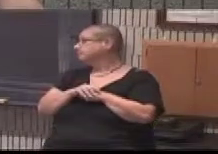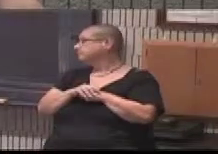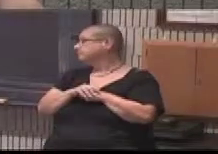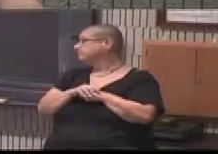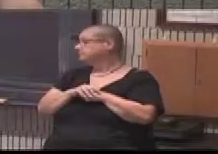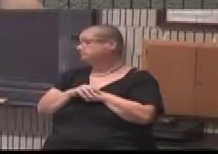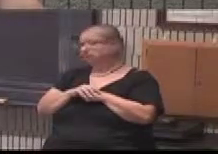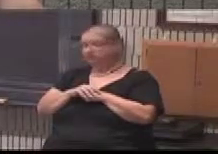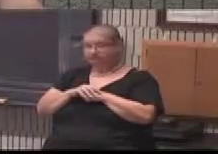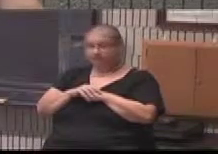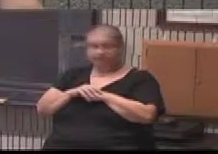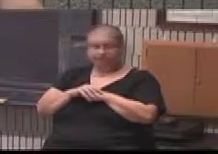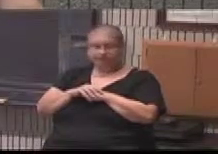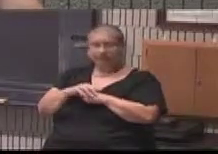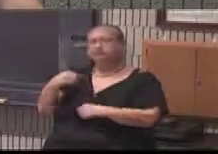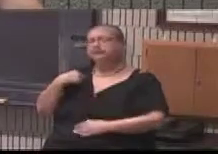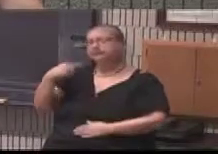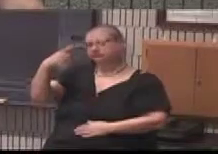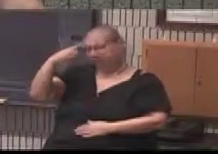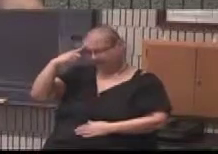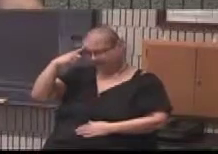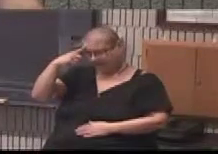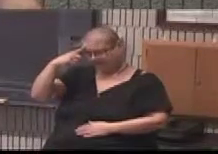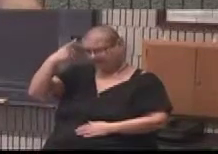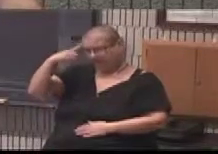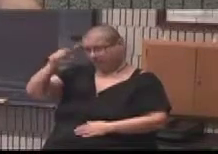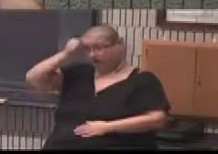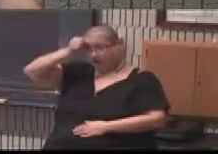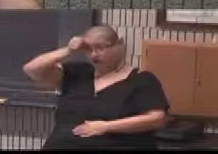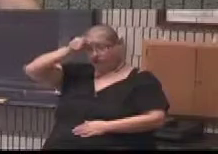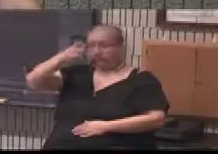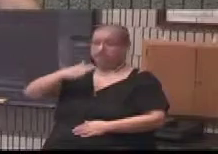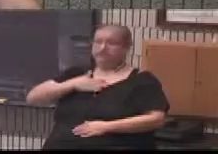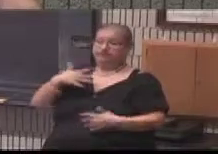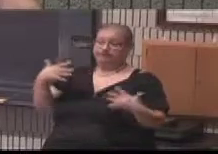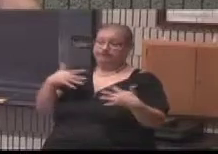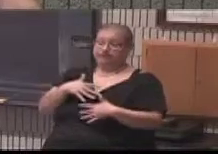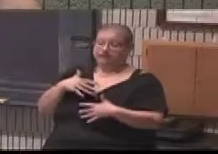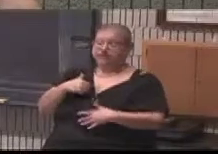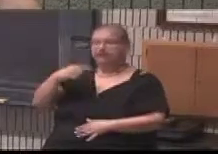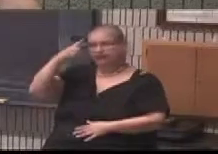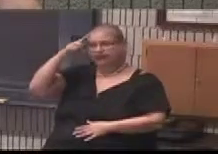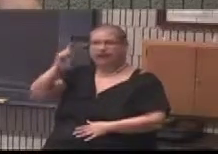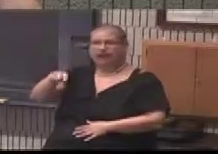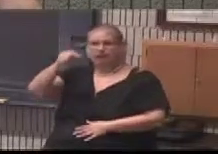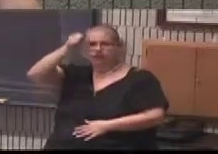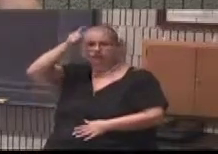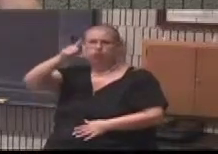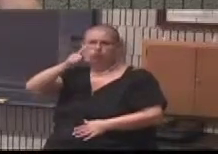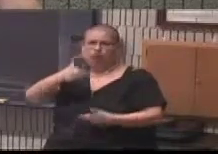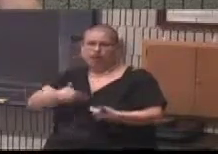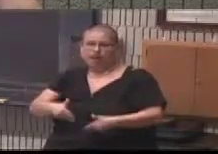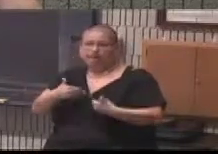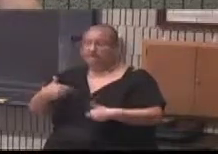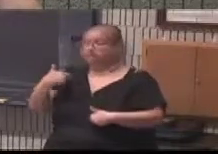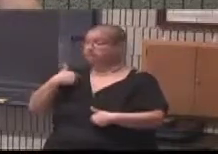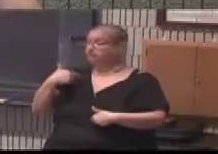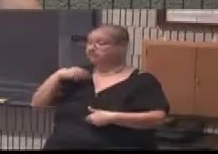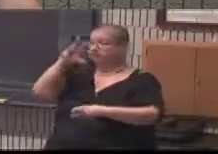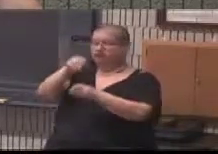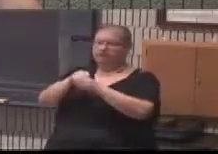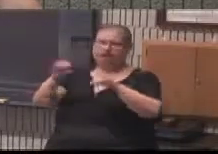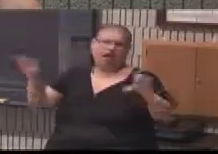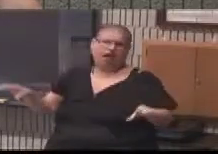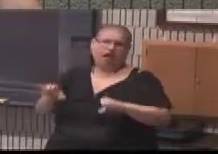I think that to understand my fears, you need to know just a little bit more about me. I grew up in a very active family.